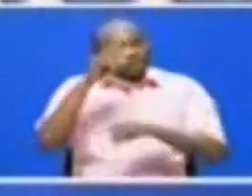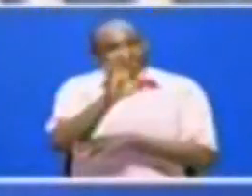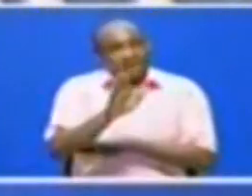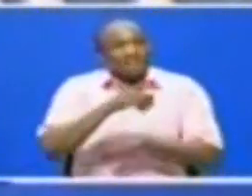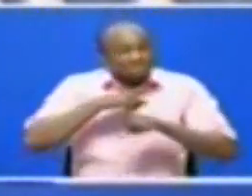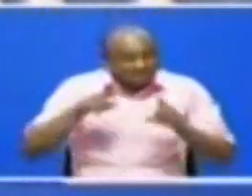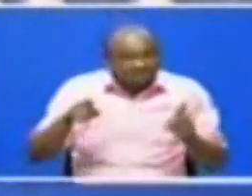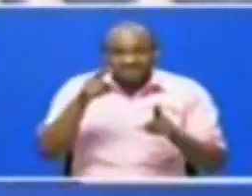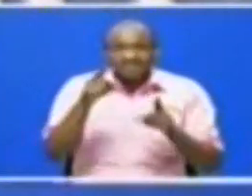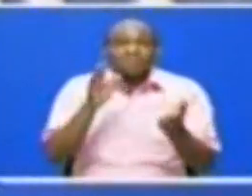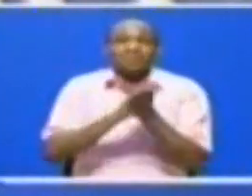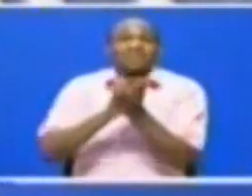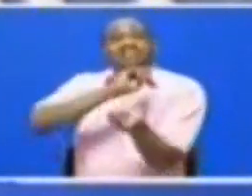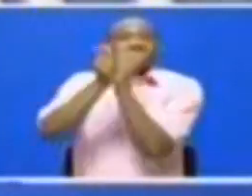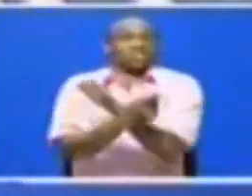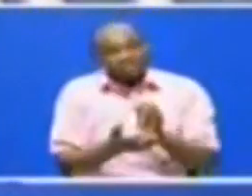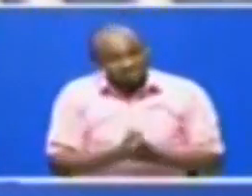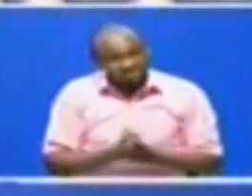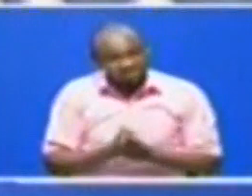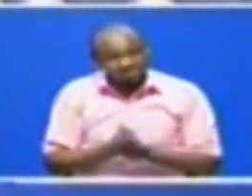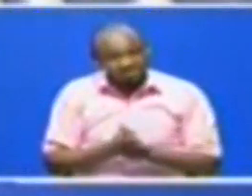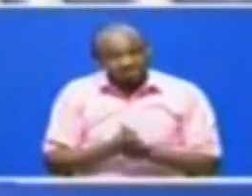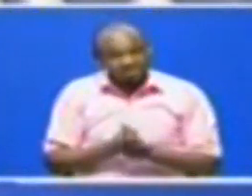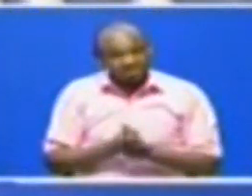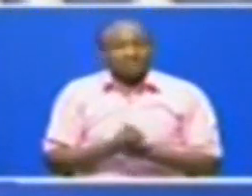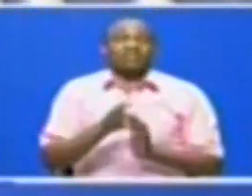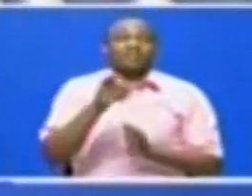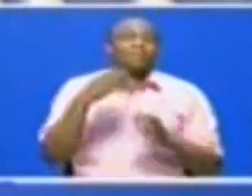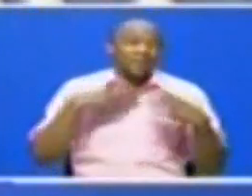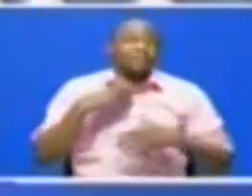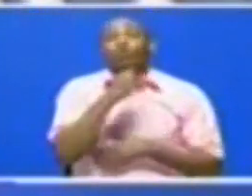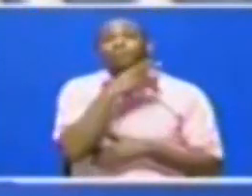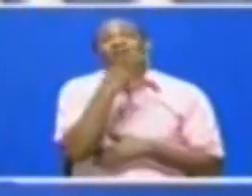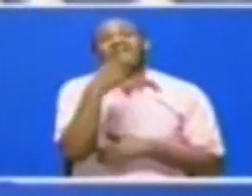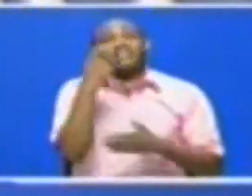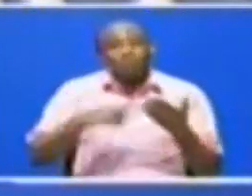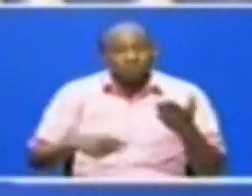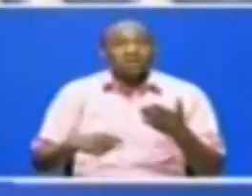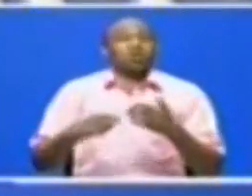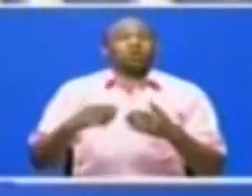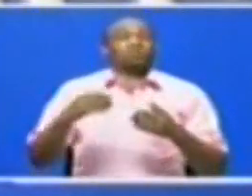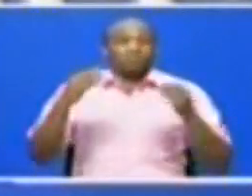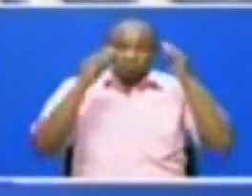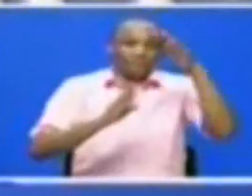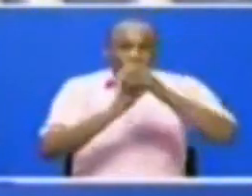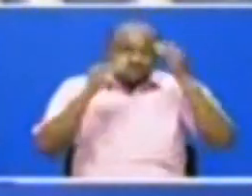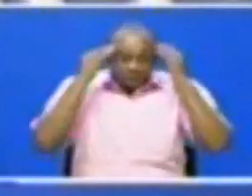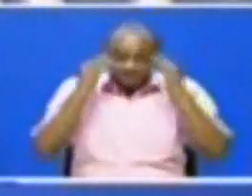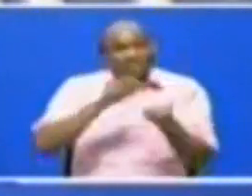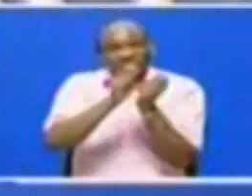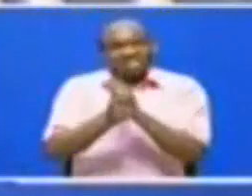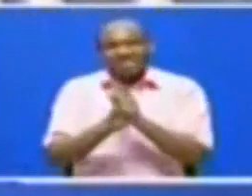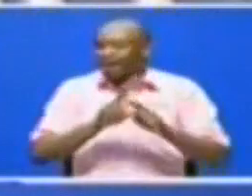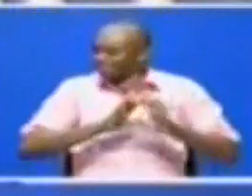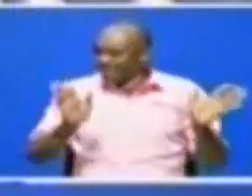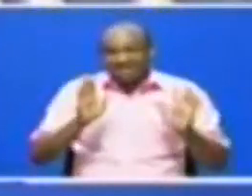practical purposes is a coup. In fact, we can hear them making a lot of noise that the judiciary has conducted a civilian coup. No, it